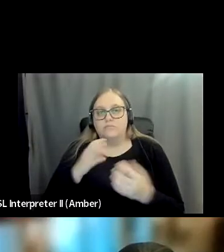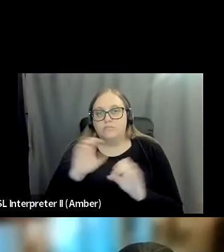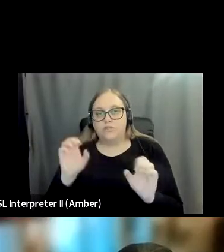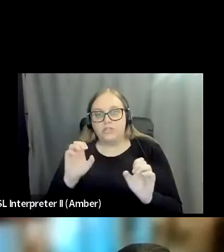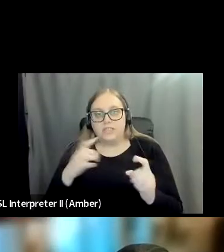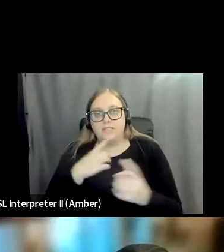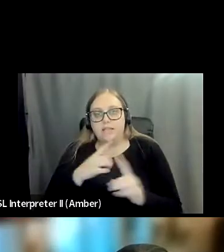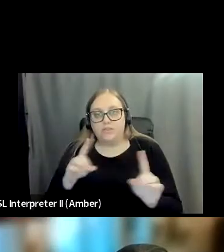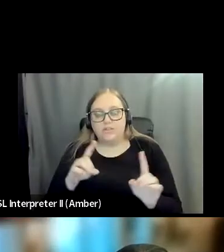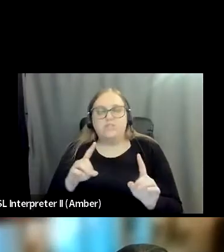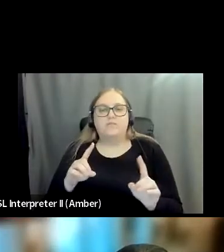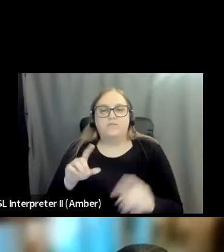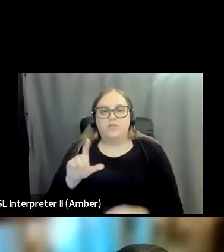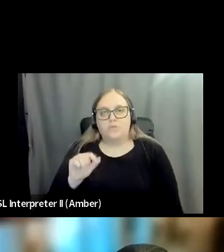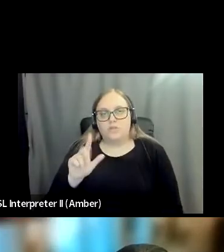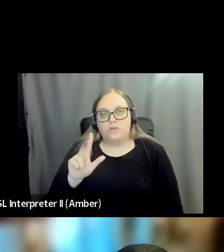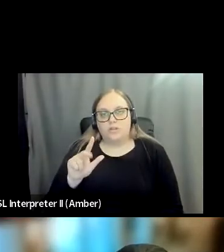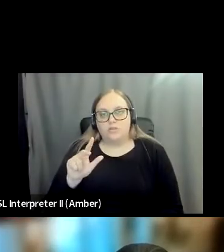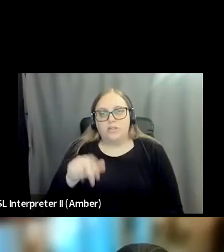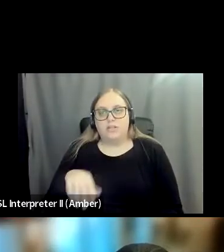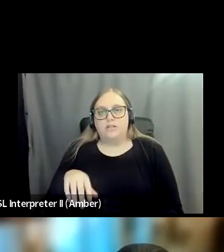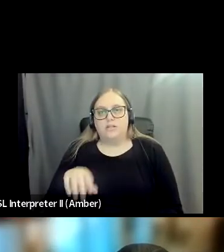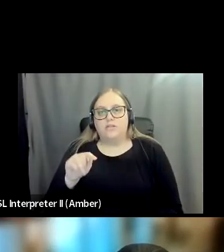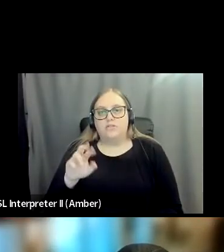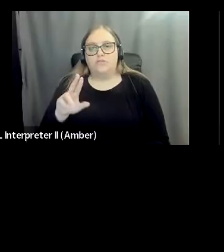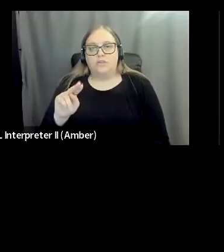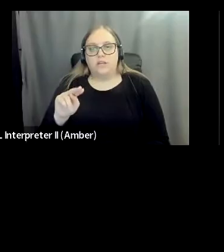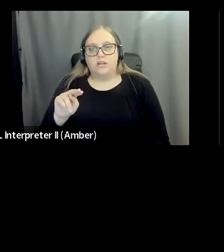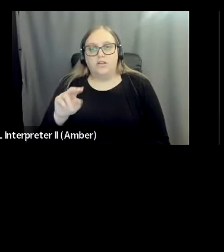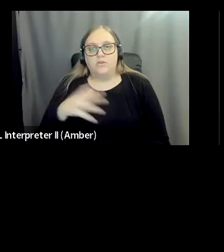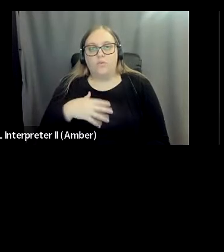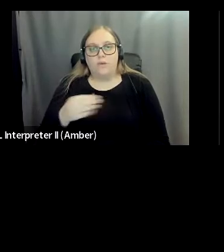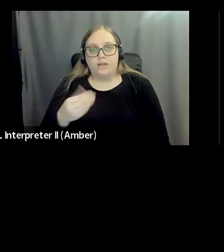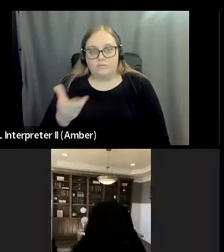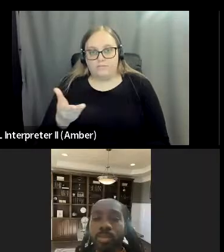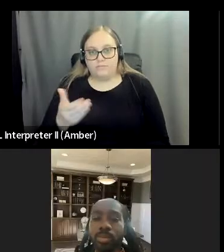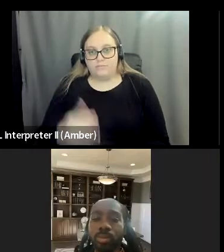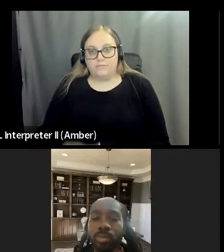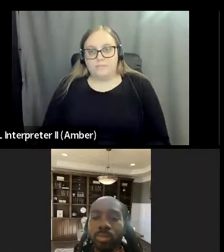of 2023. Councilmember Trayon White.